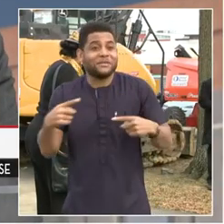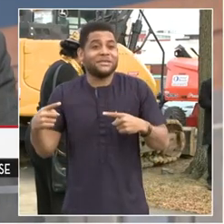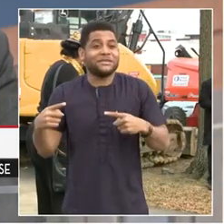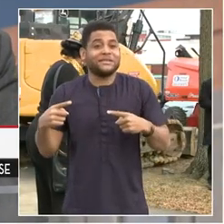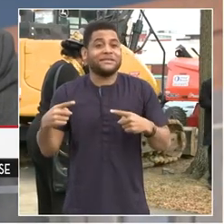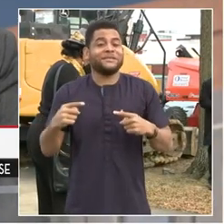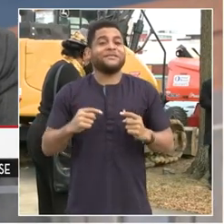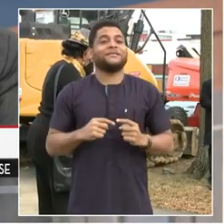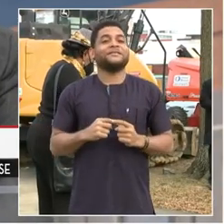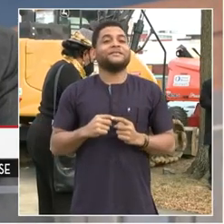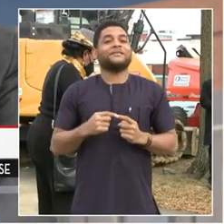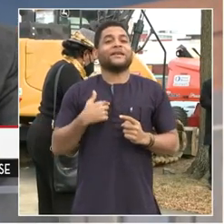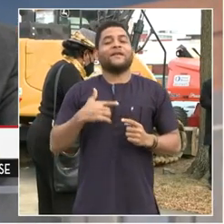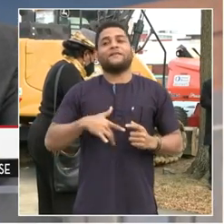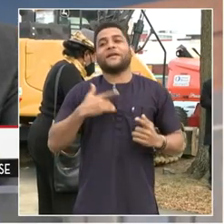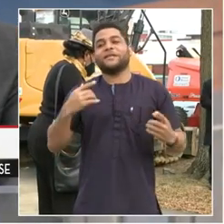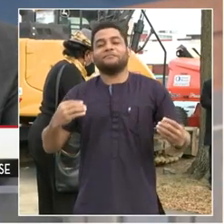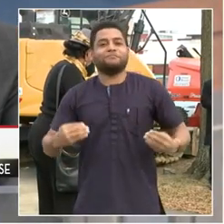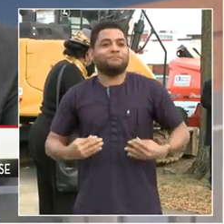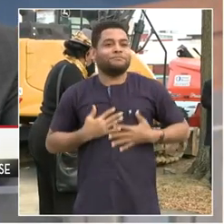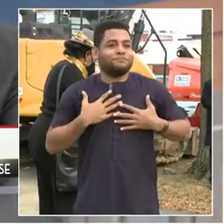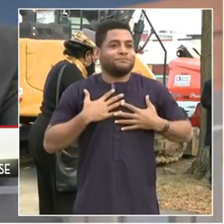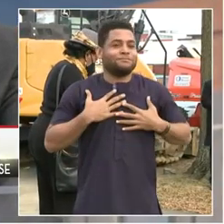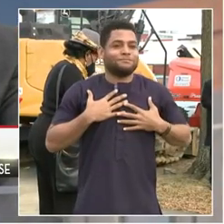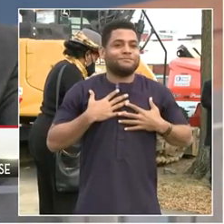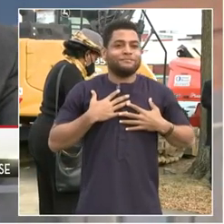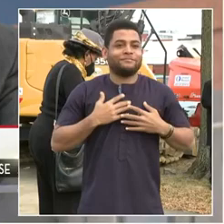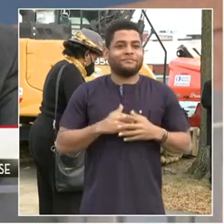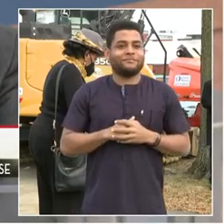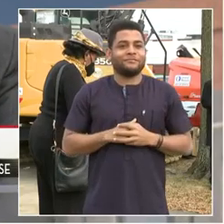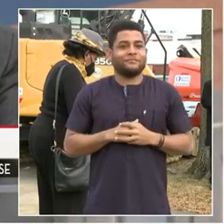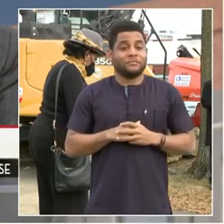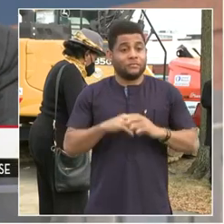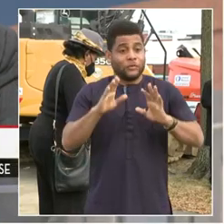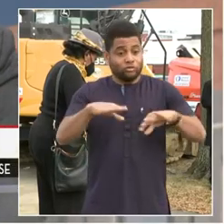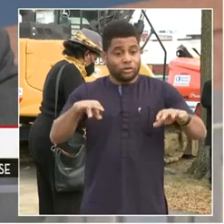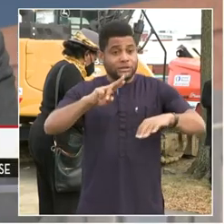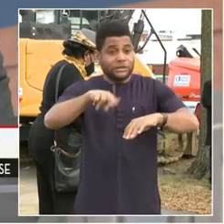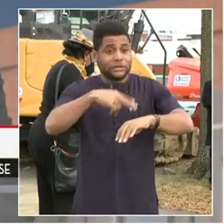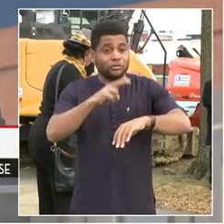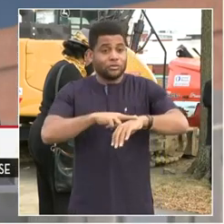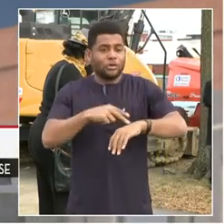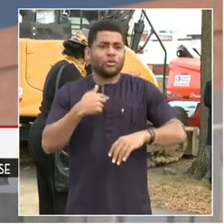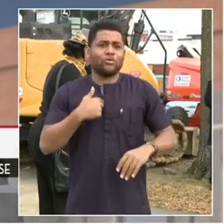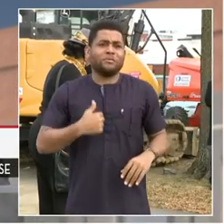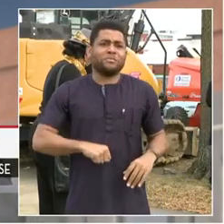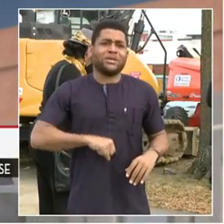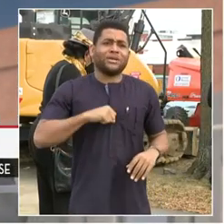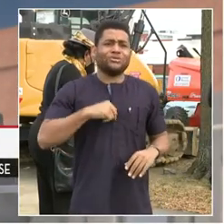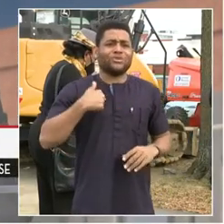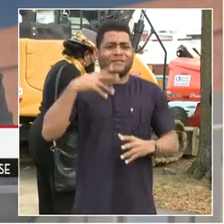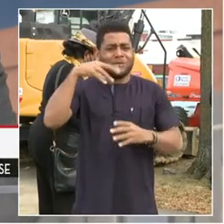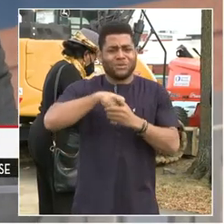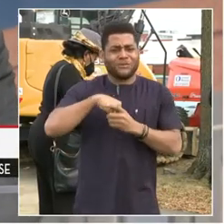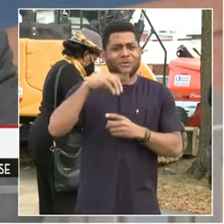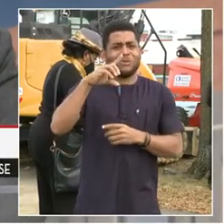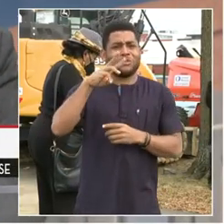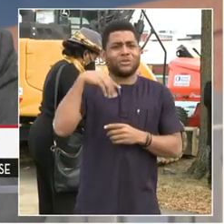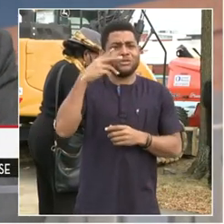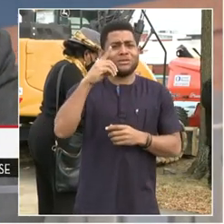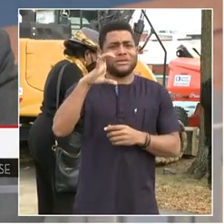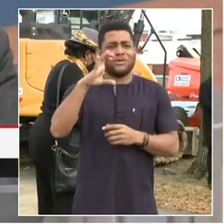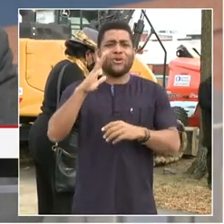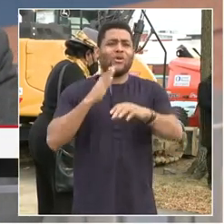is inspirational. At Children's National, we're proud. We've been part of Washington, D.C. for 151